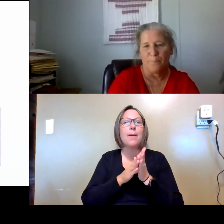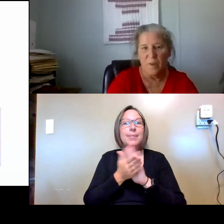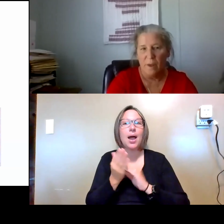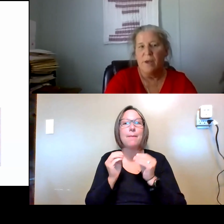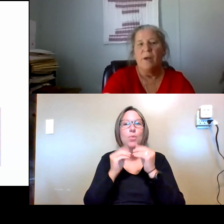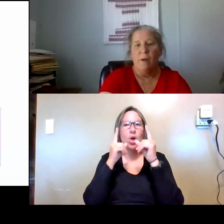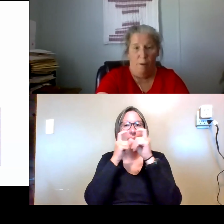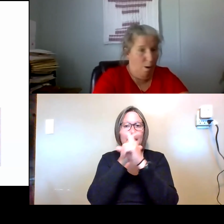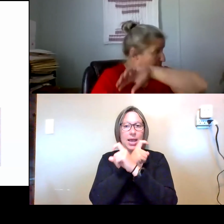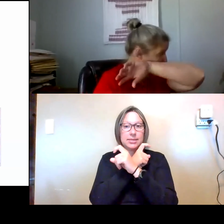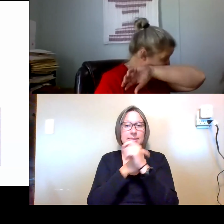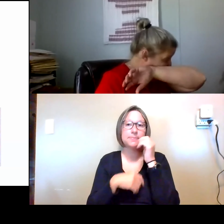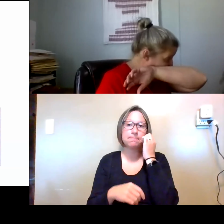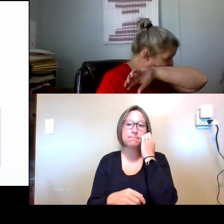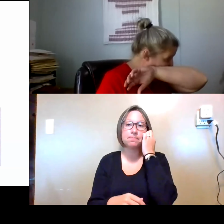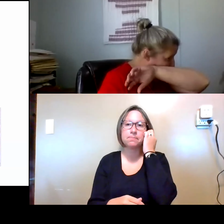up.